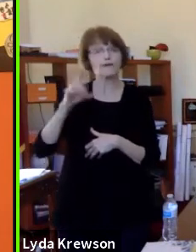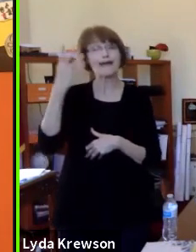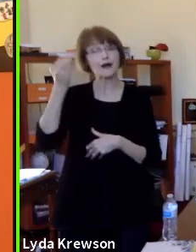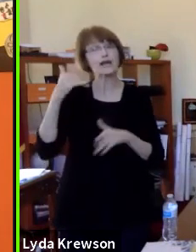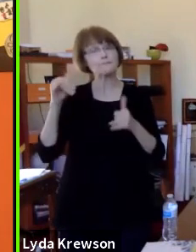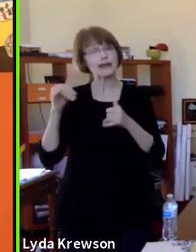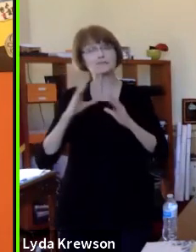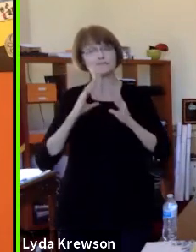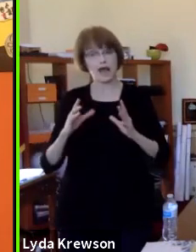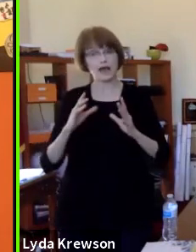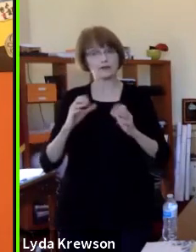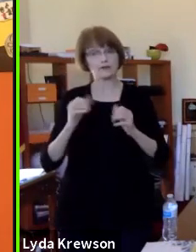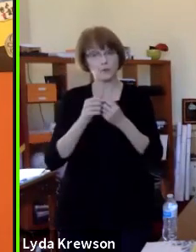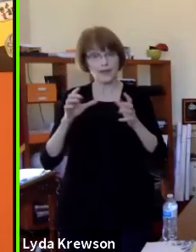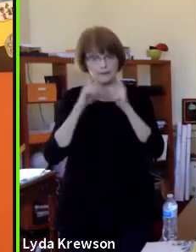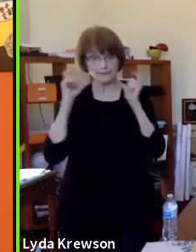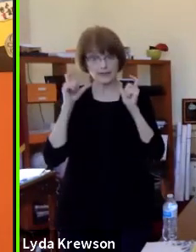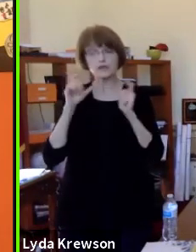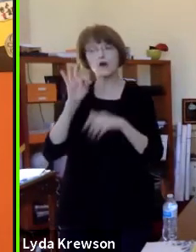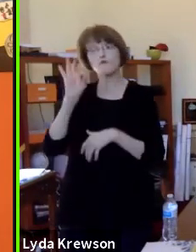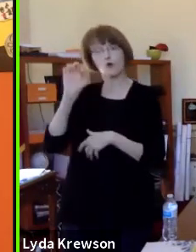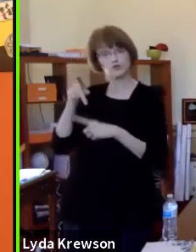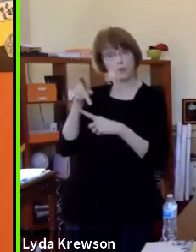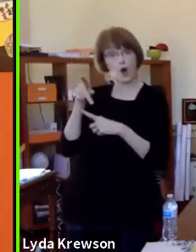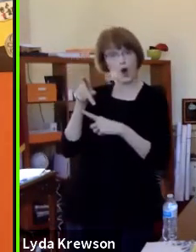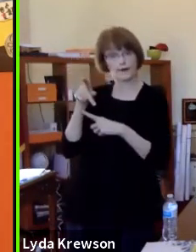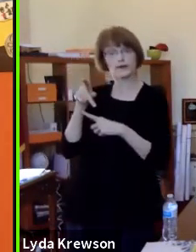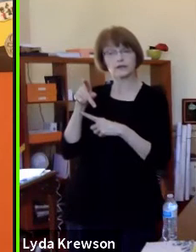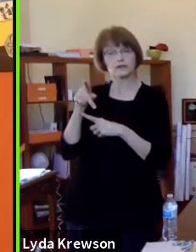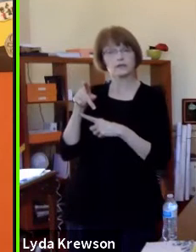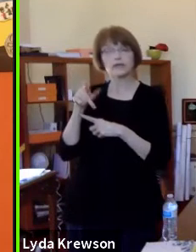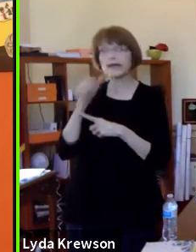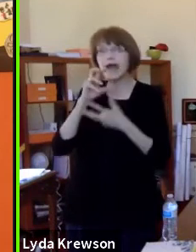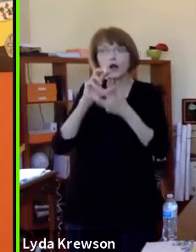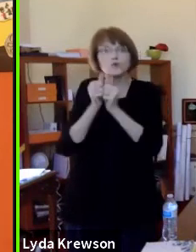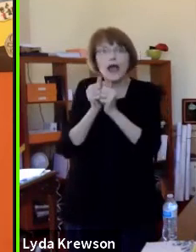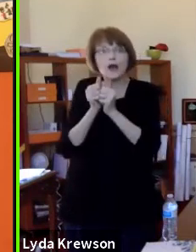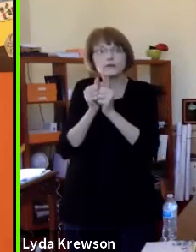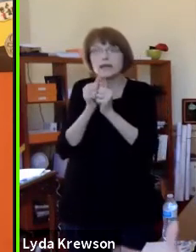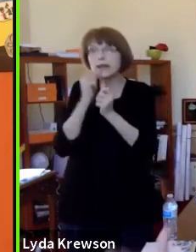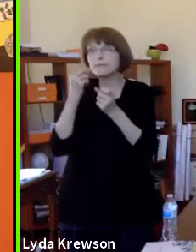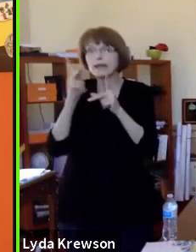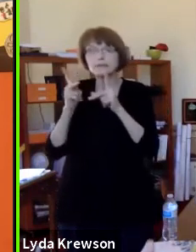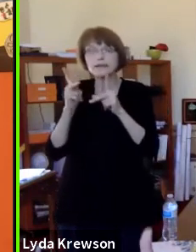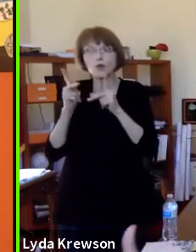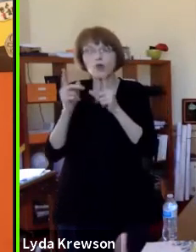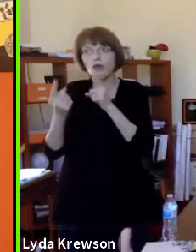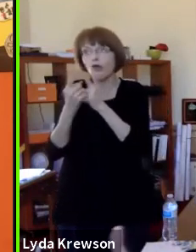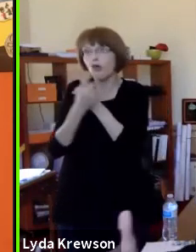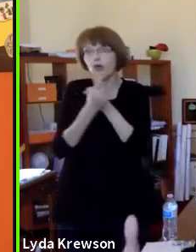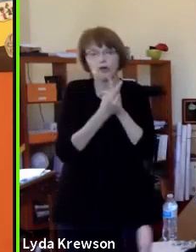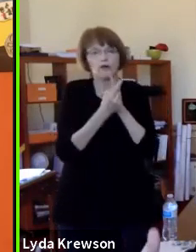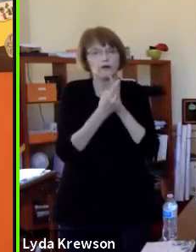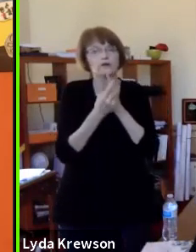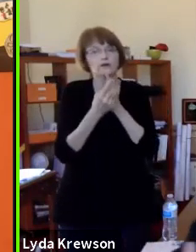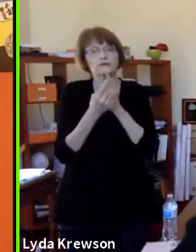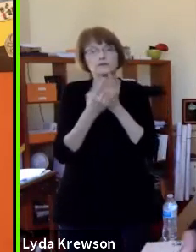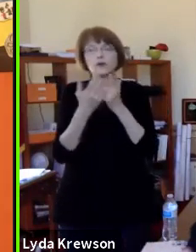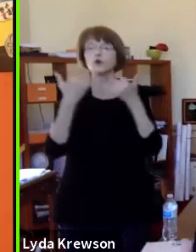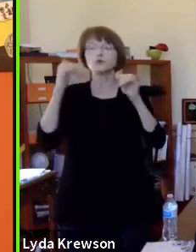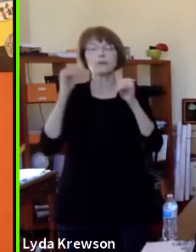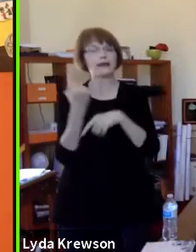fine. If you're in Forest Park and it's not crowded, and you can be sure that you can be